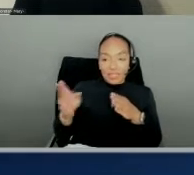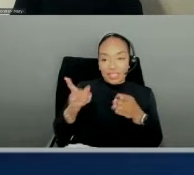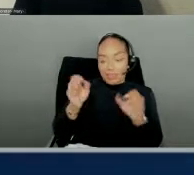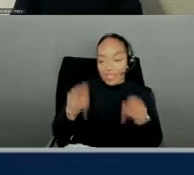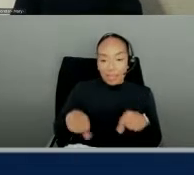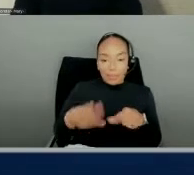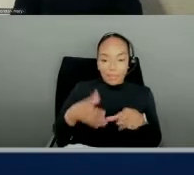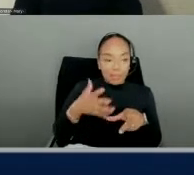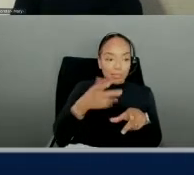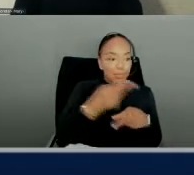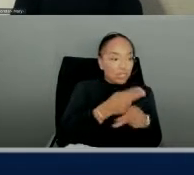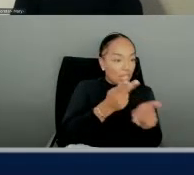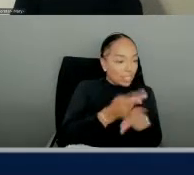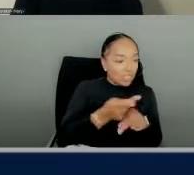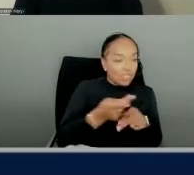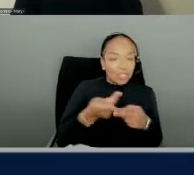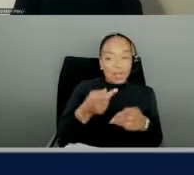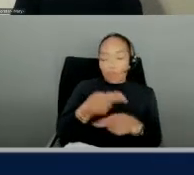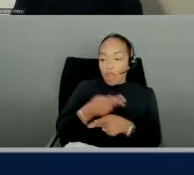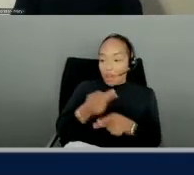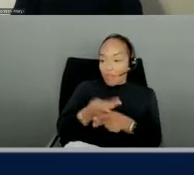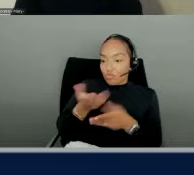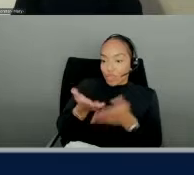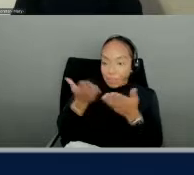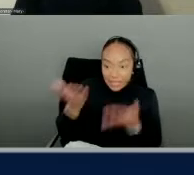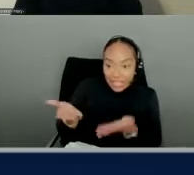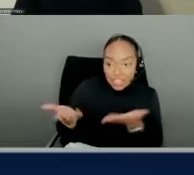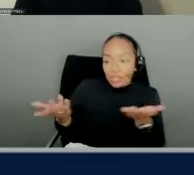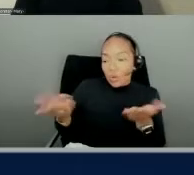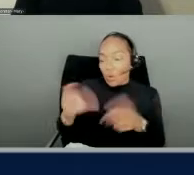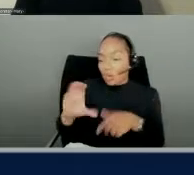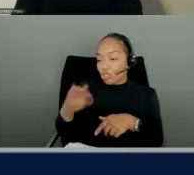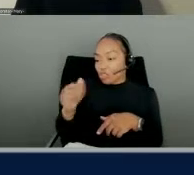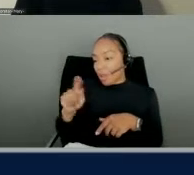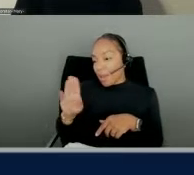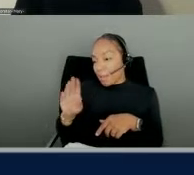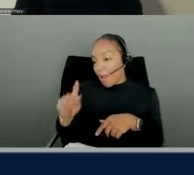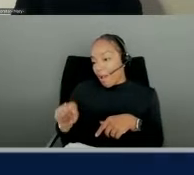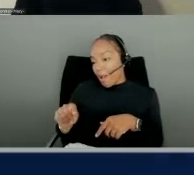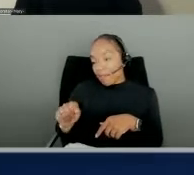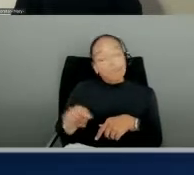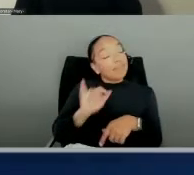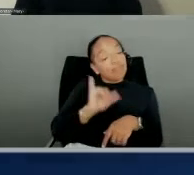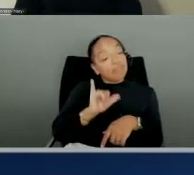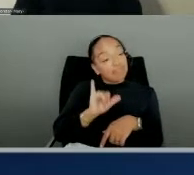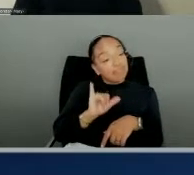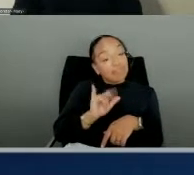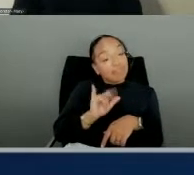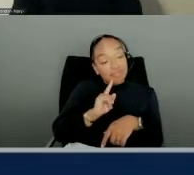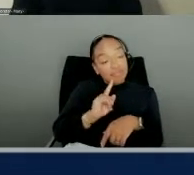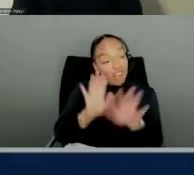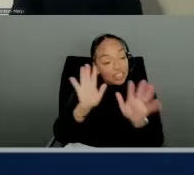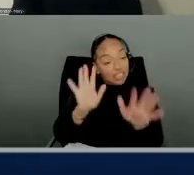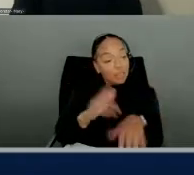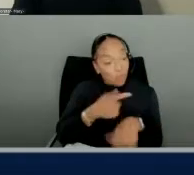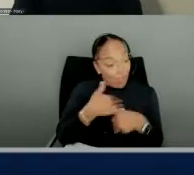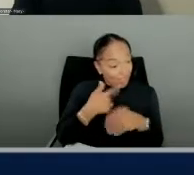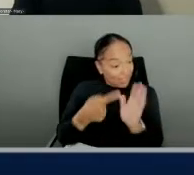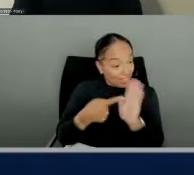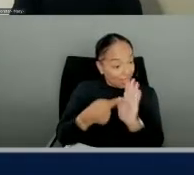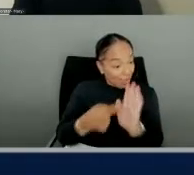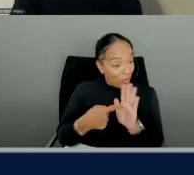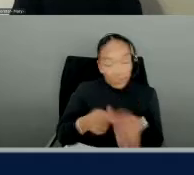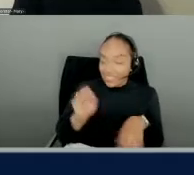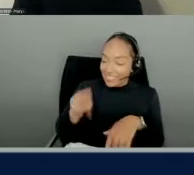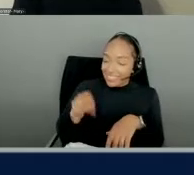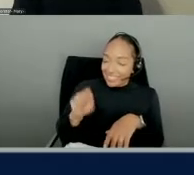detection, it could be product recommendation, or chatbots. Okay, awesome. So, you have a demo? Yes, we do have a demo.